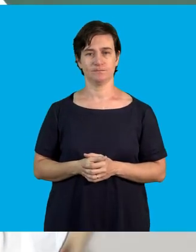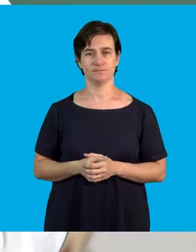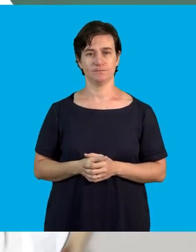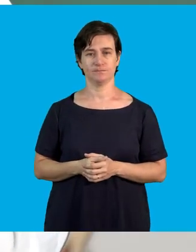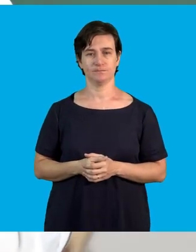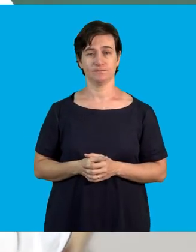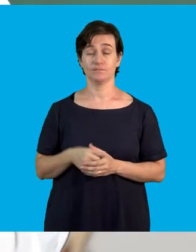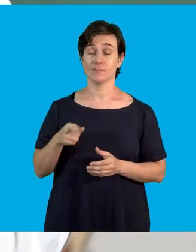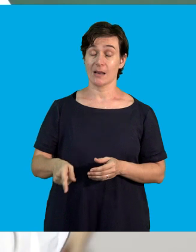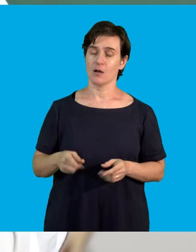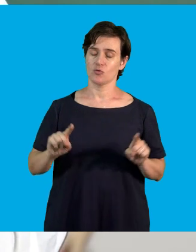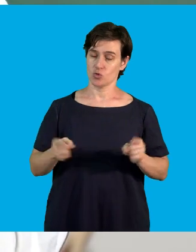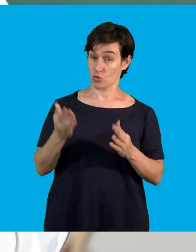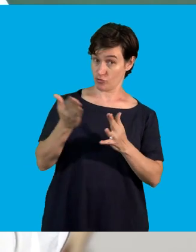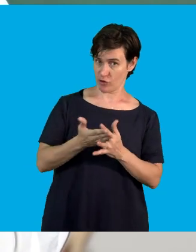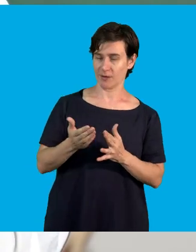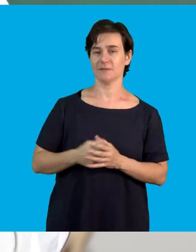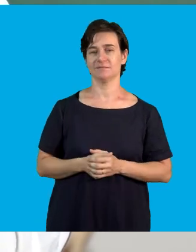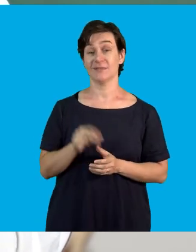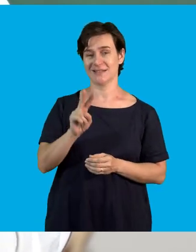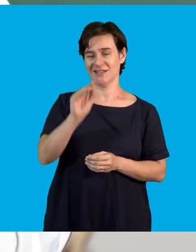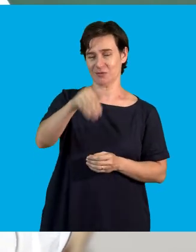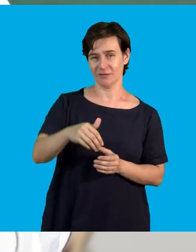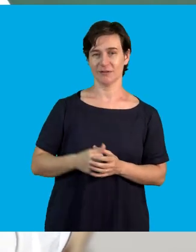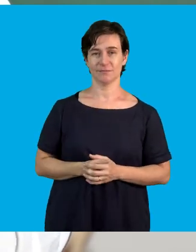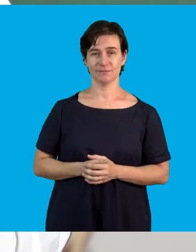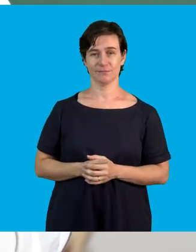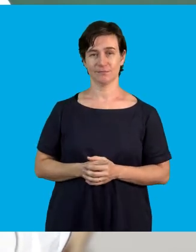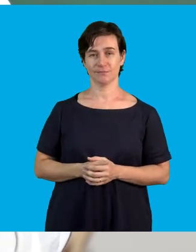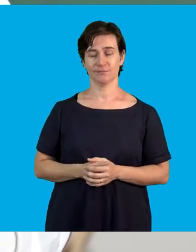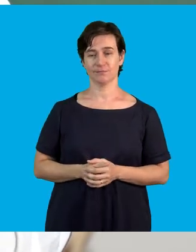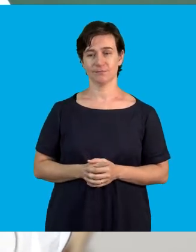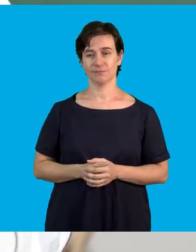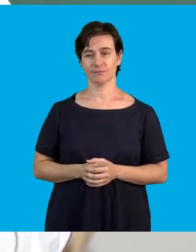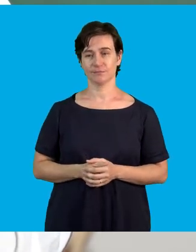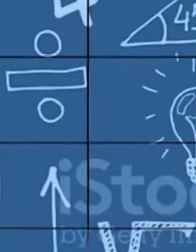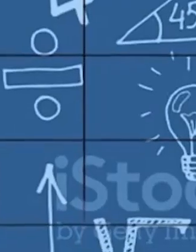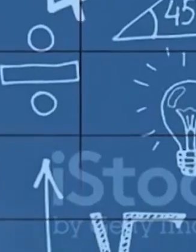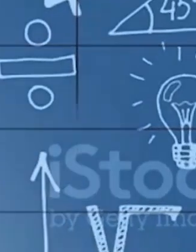So for now, let's stop there and go for a break. See you soon.